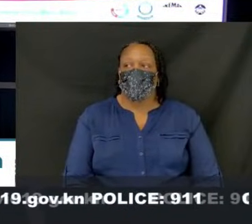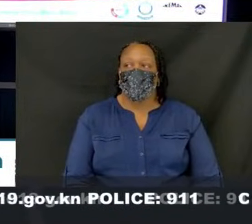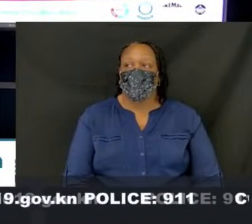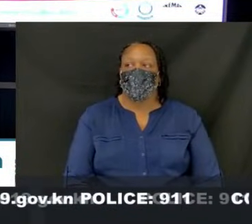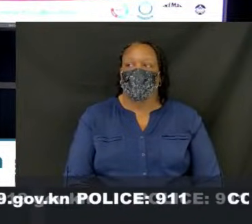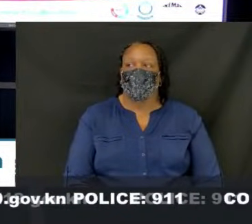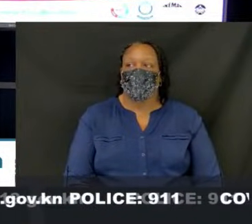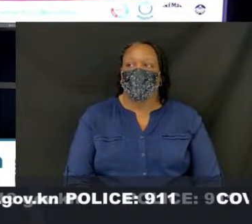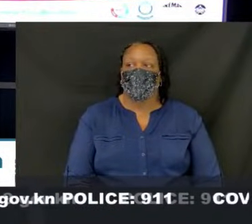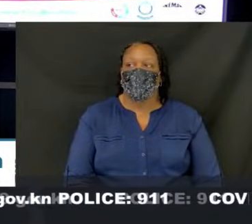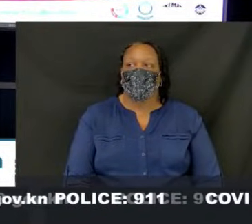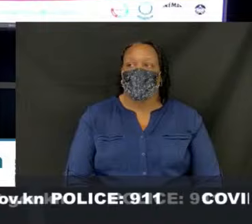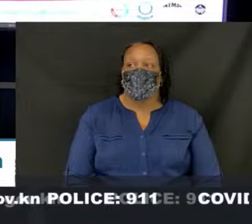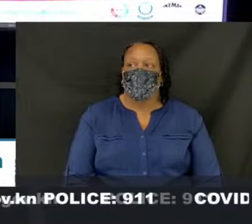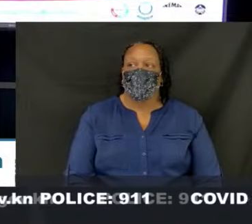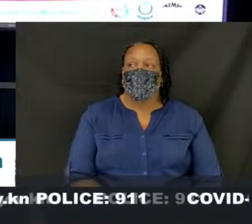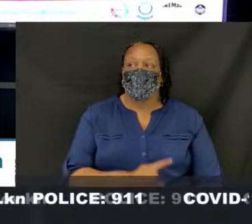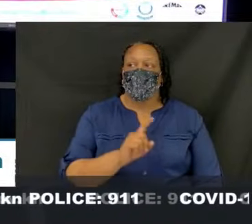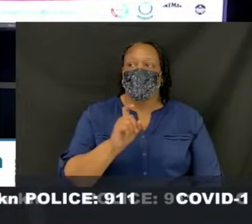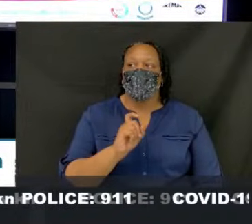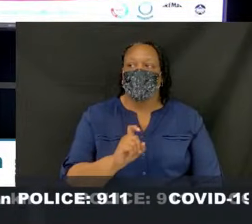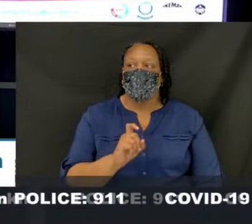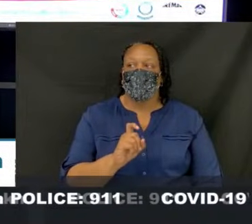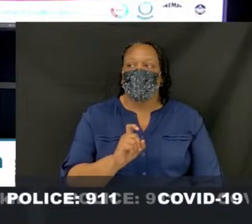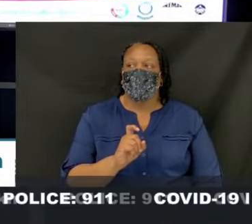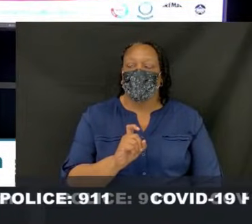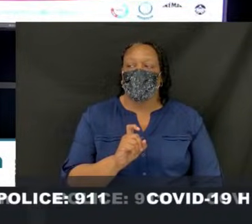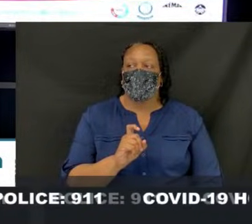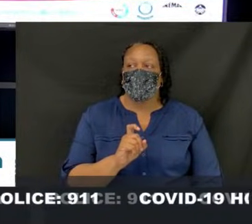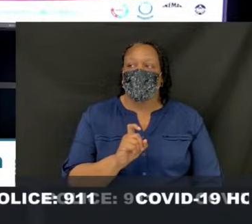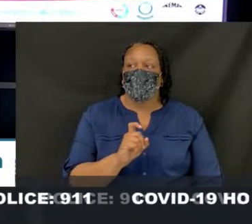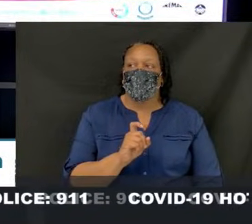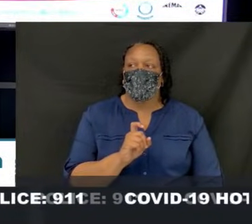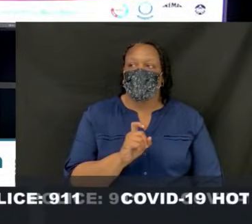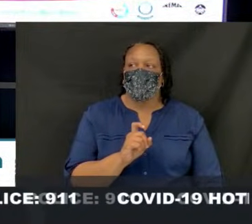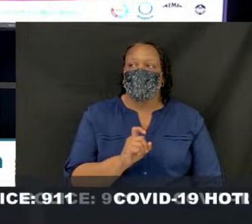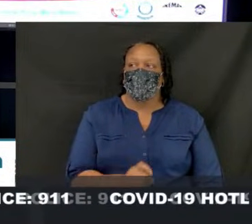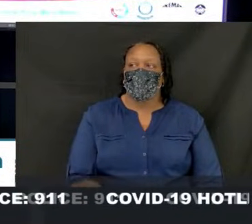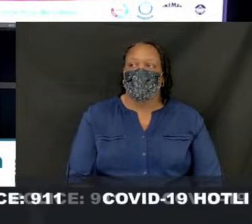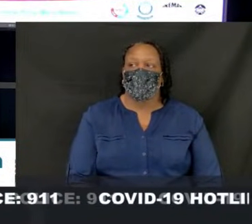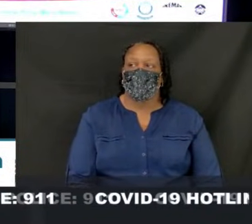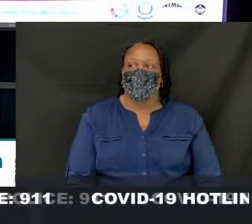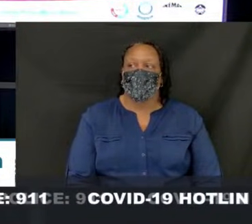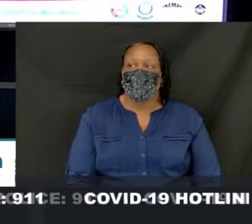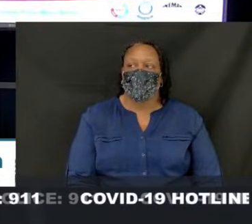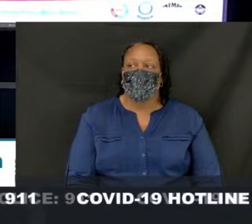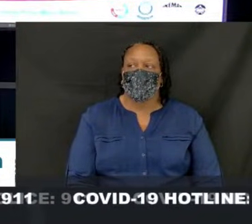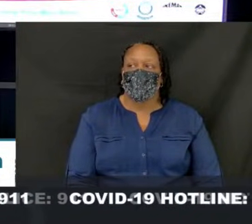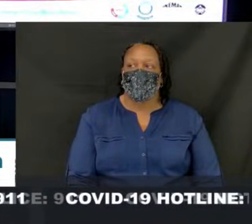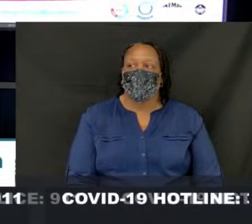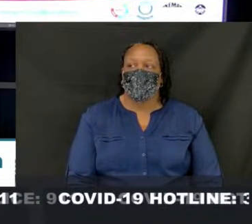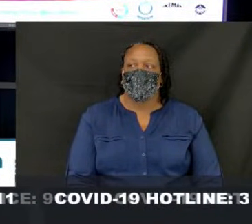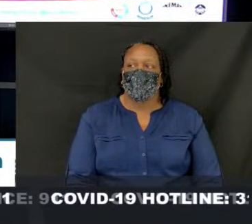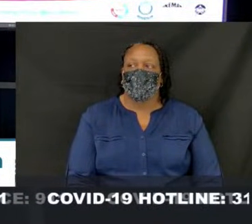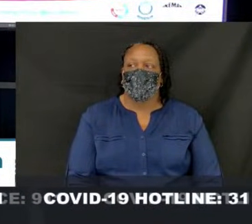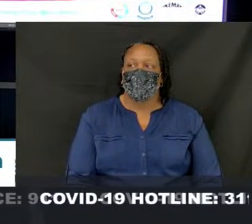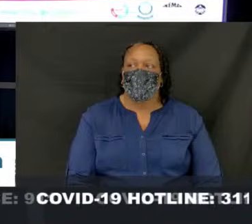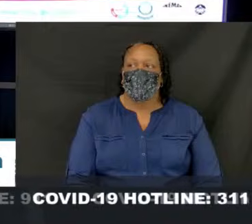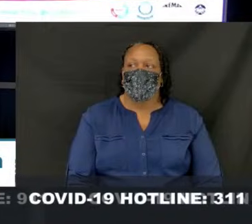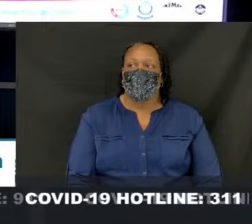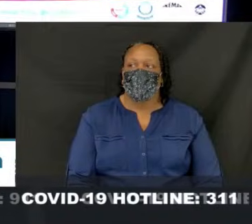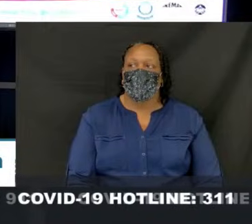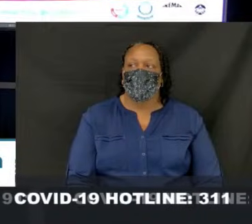few imported cases, how soon will you determine a relaxation in quarantine? Waiting